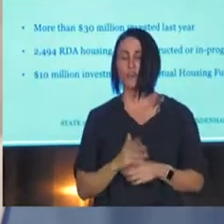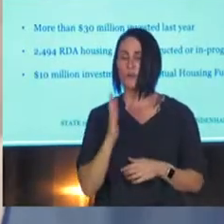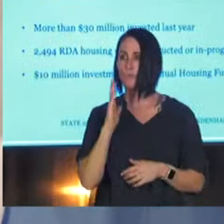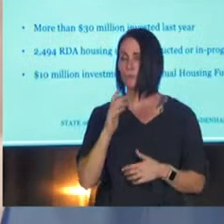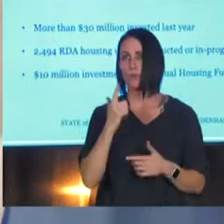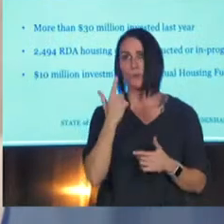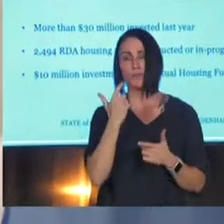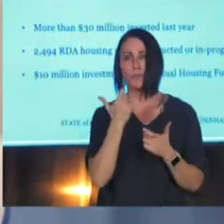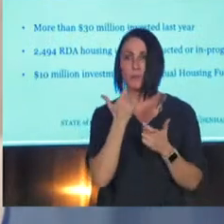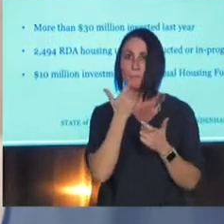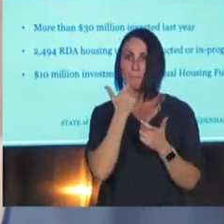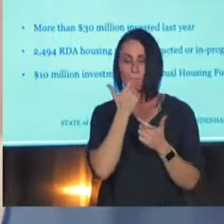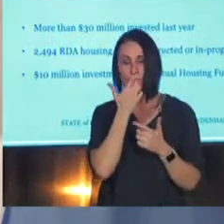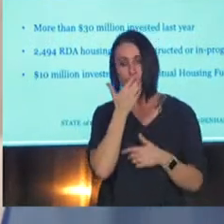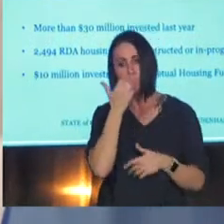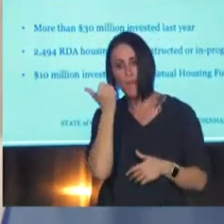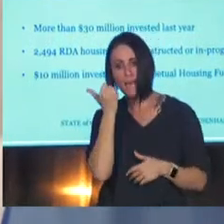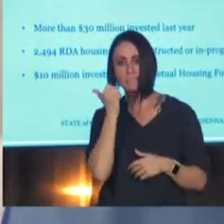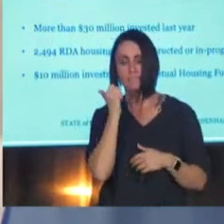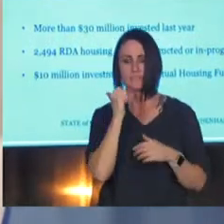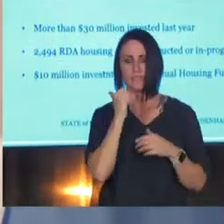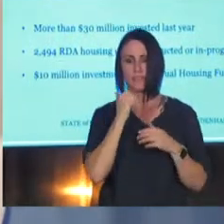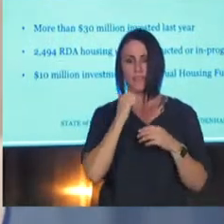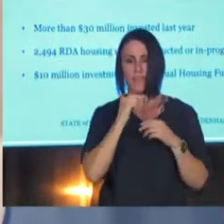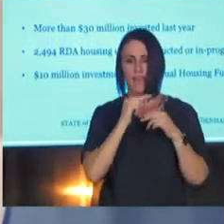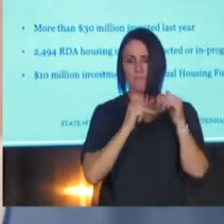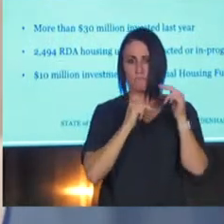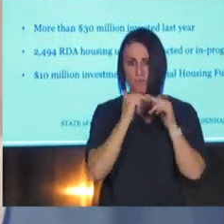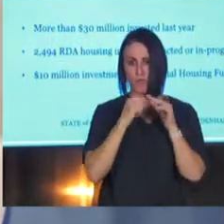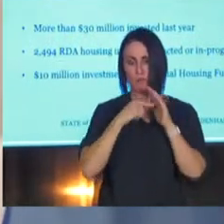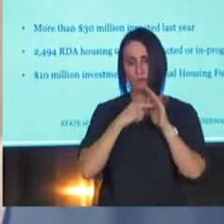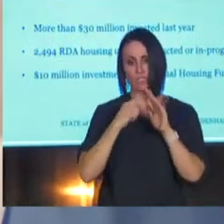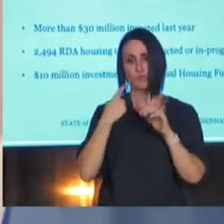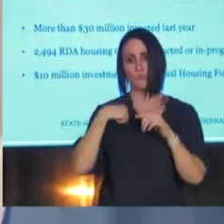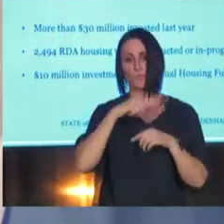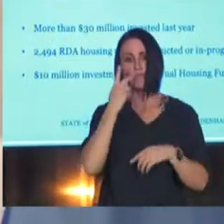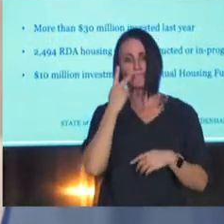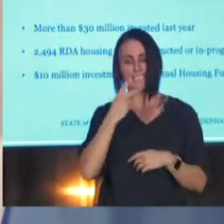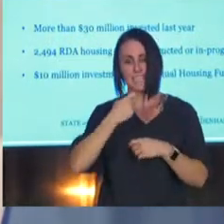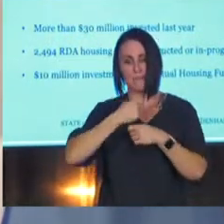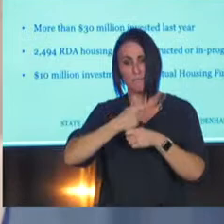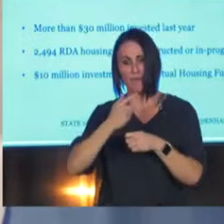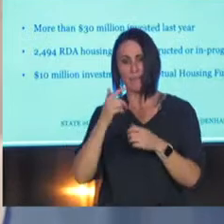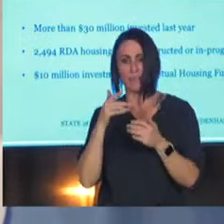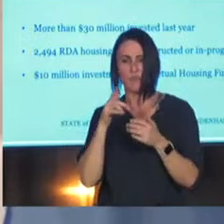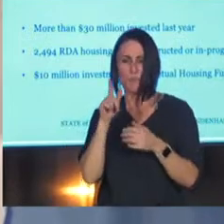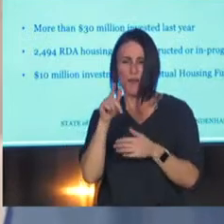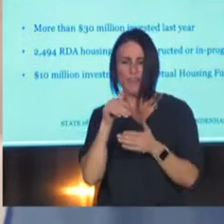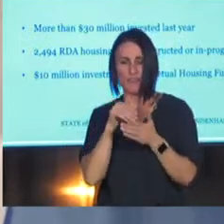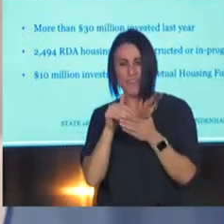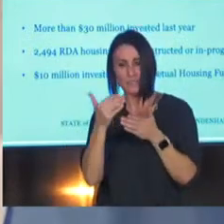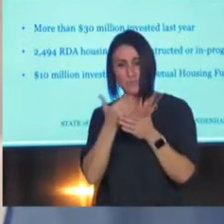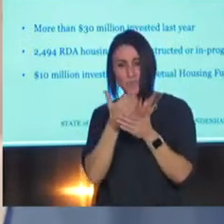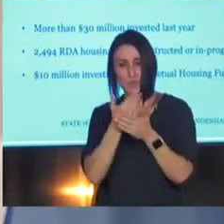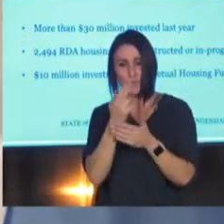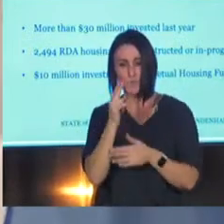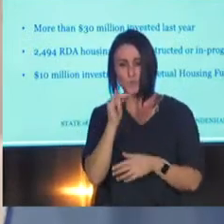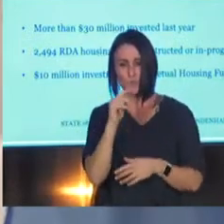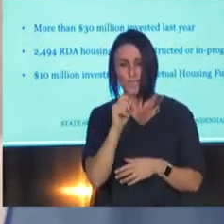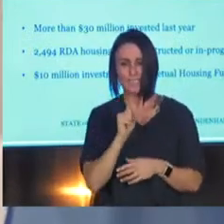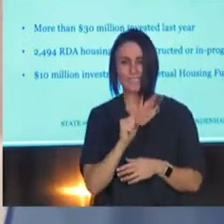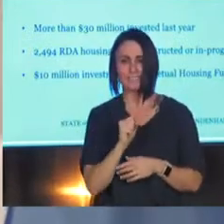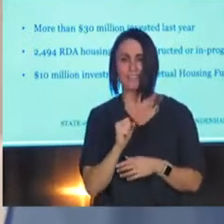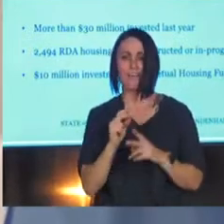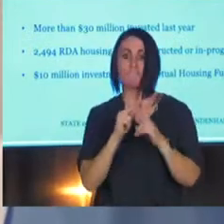and equity-building housing model Utah has ever seen, creating at least 1,000 new units of